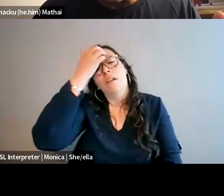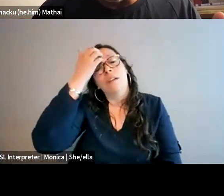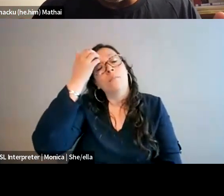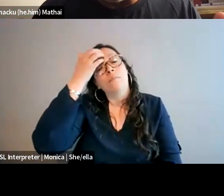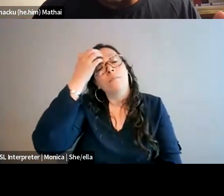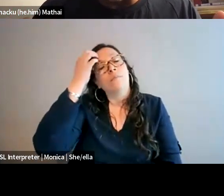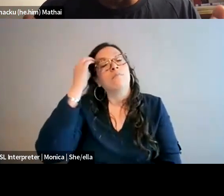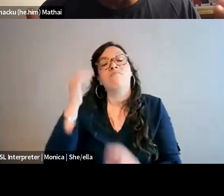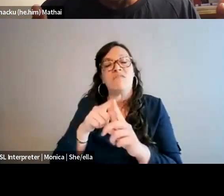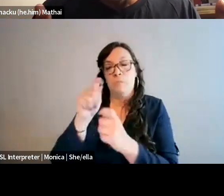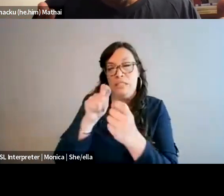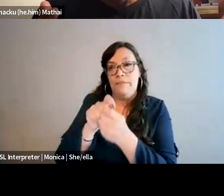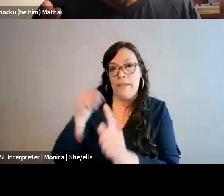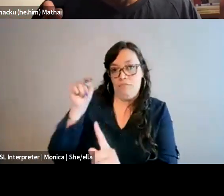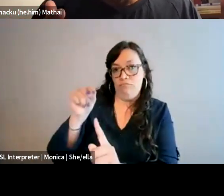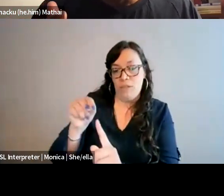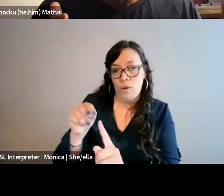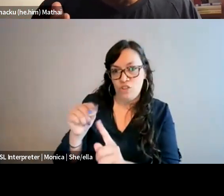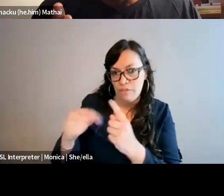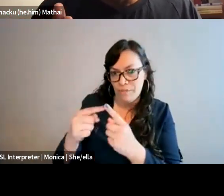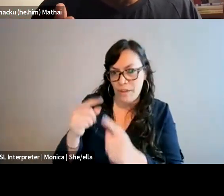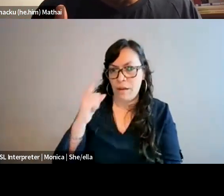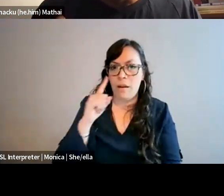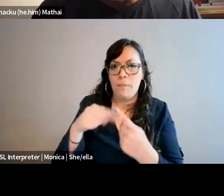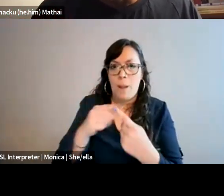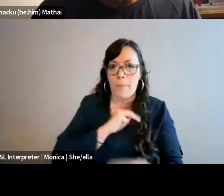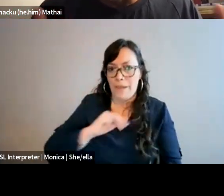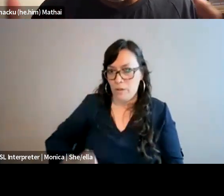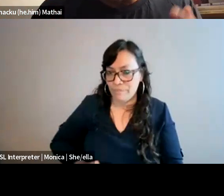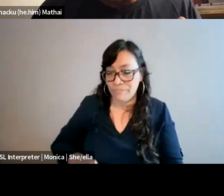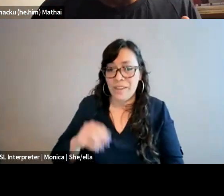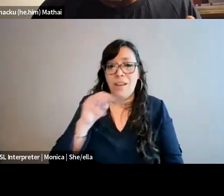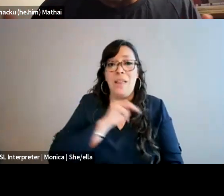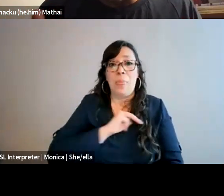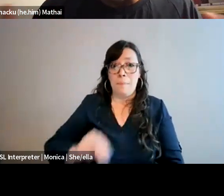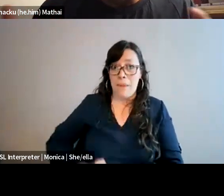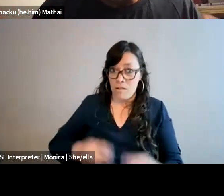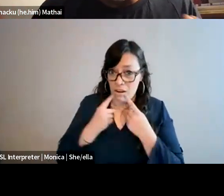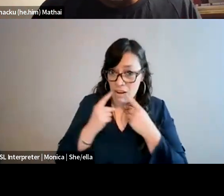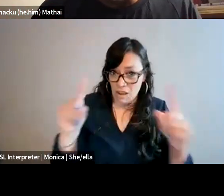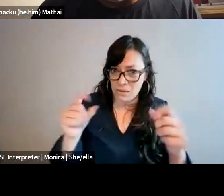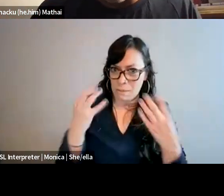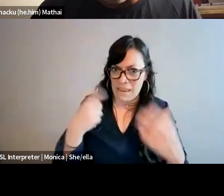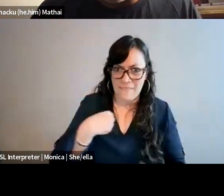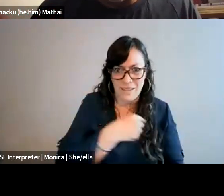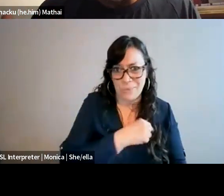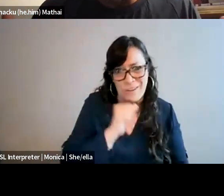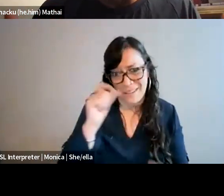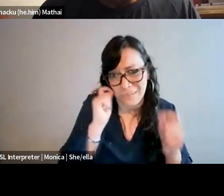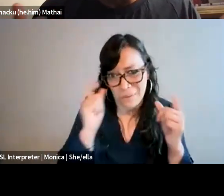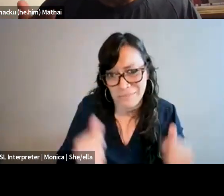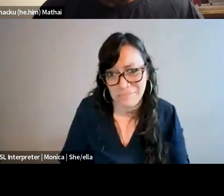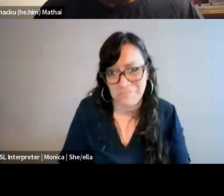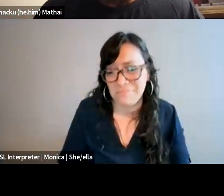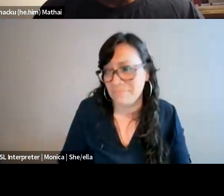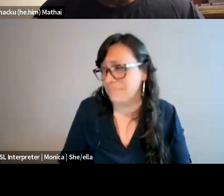to the question, when the mayor put that announcement out, many of us weren't too surprised because we